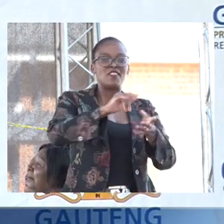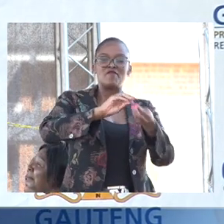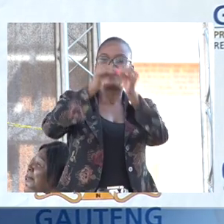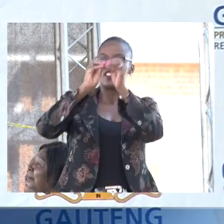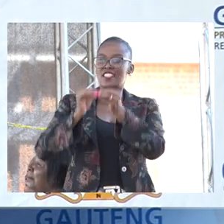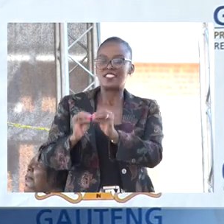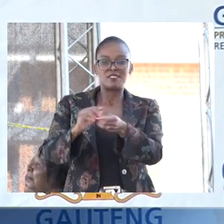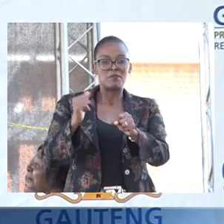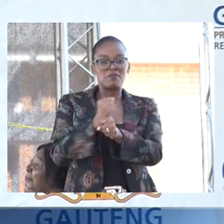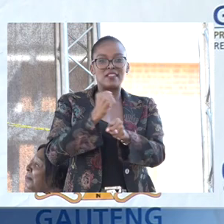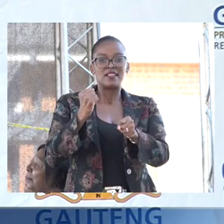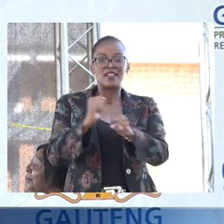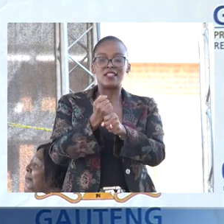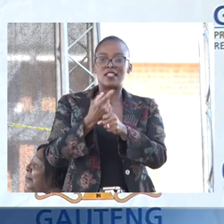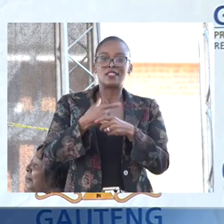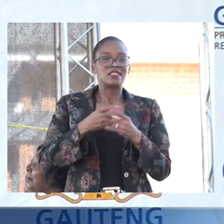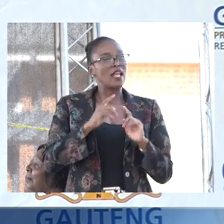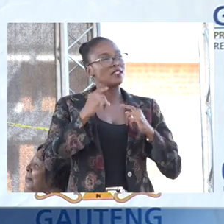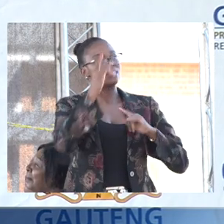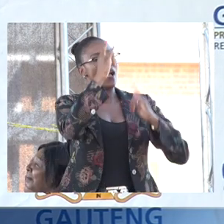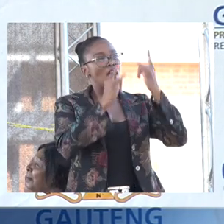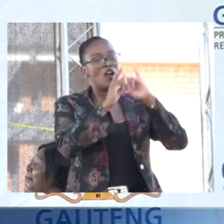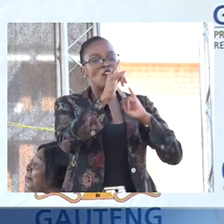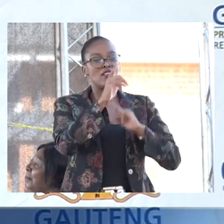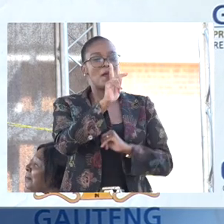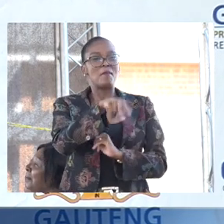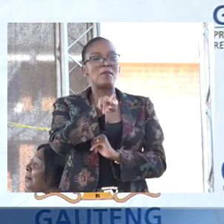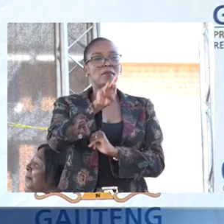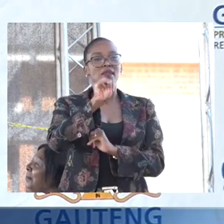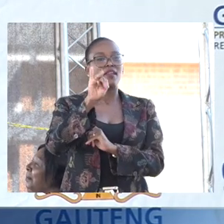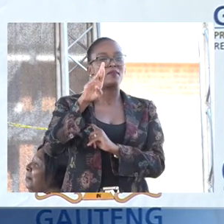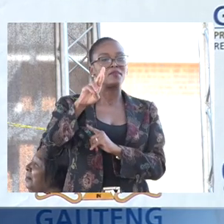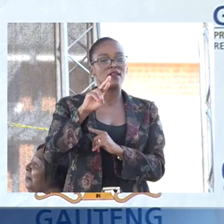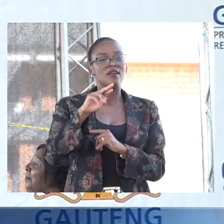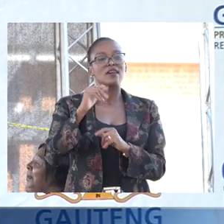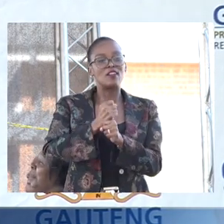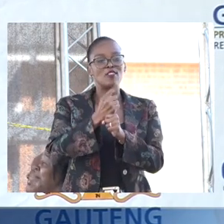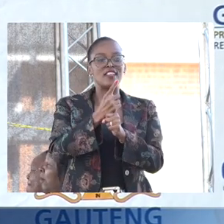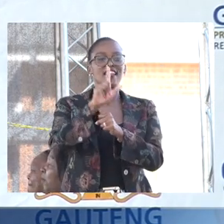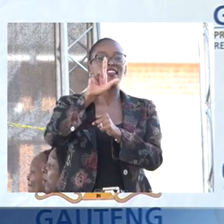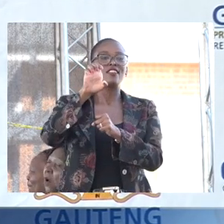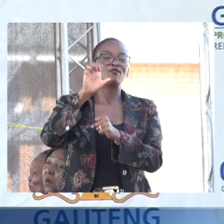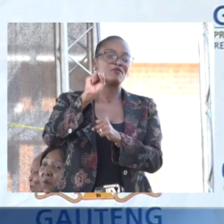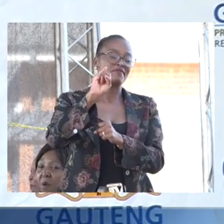area many years ago. The Premier of Gauteng, Ntate Lesufi.